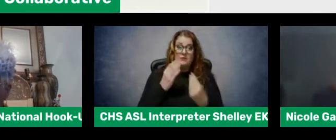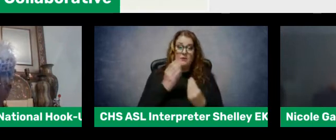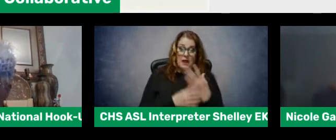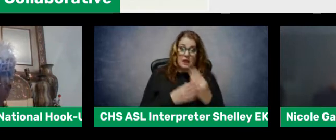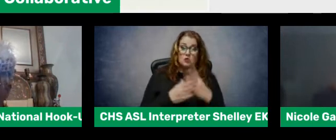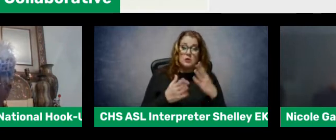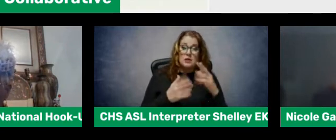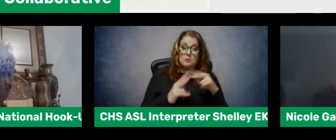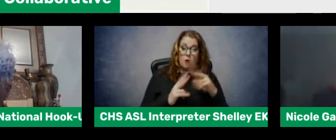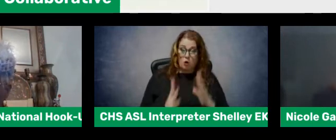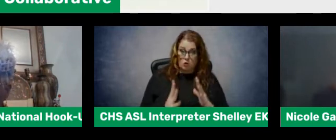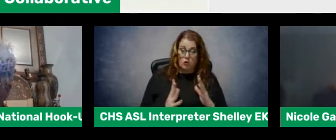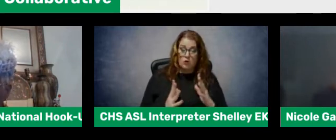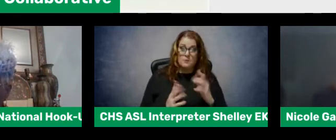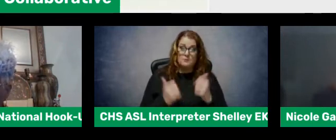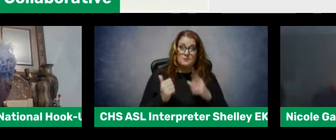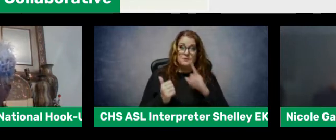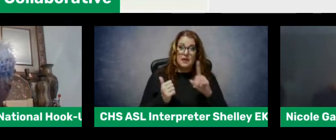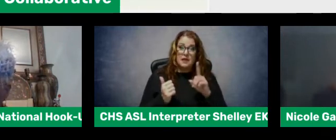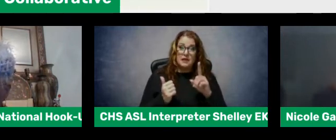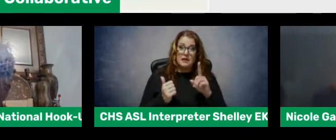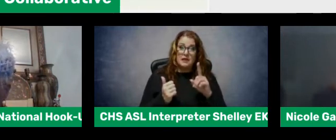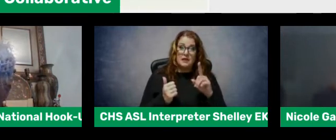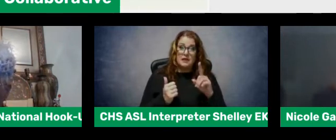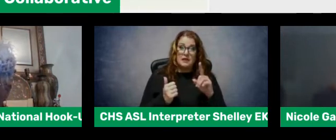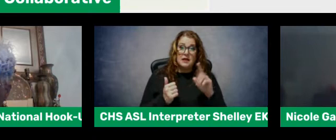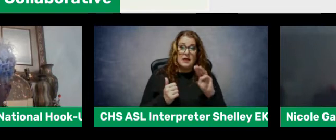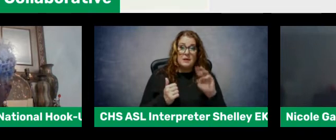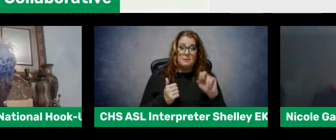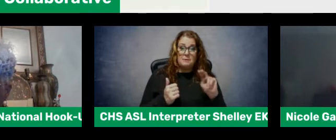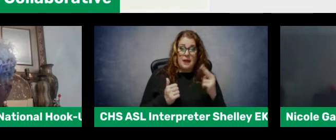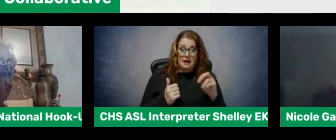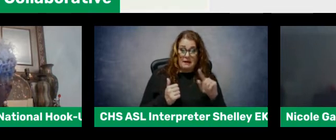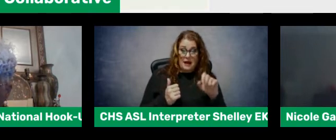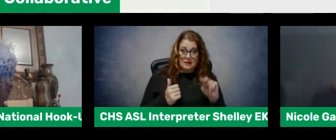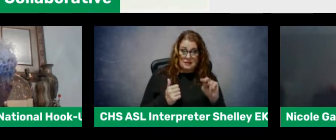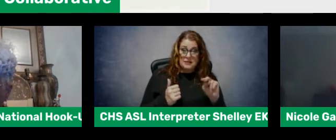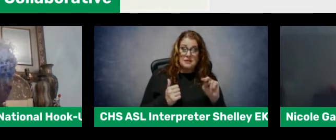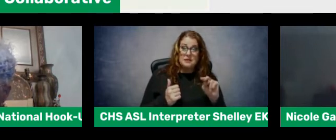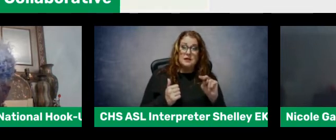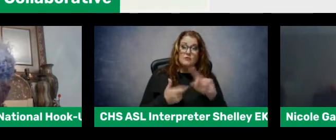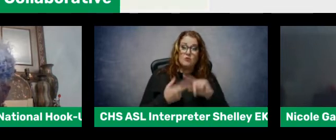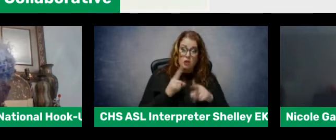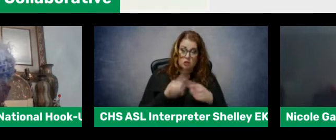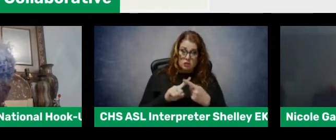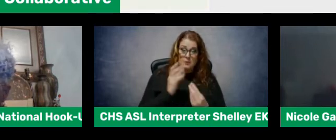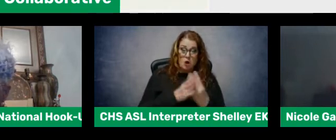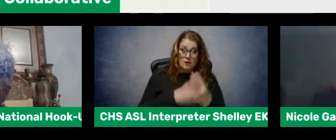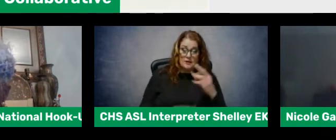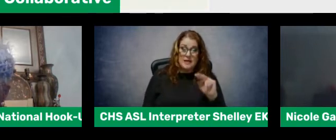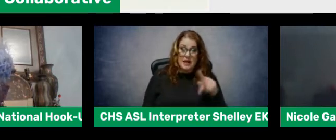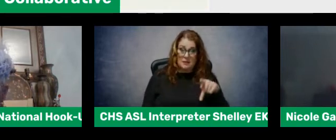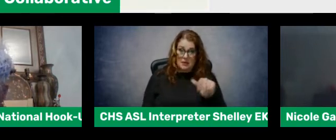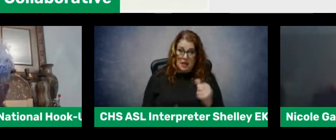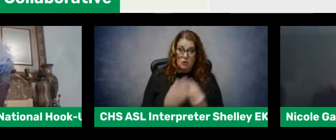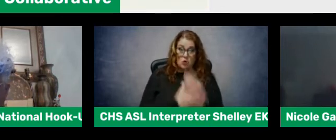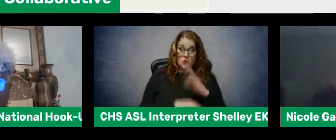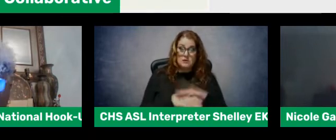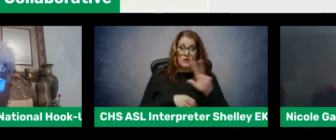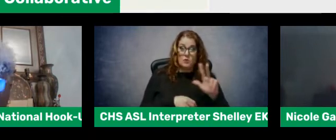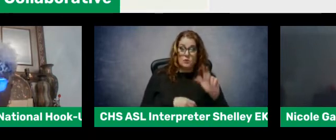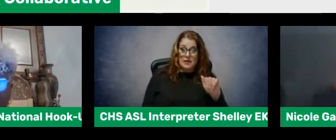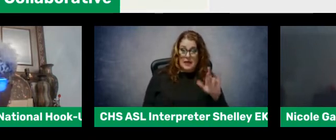partner, which is the Manhattan Friendship Garden. And that's an MPO that grows on 3